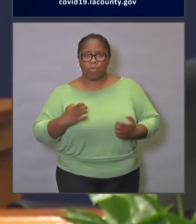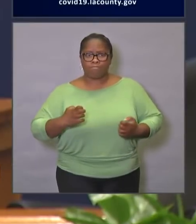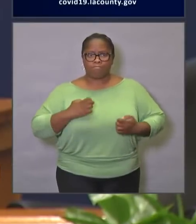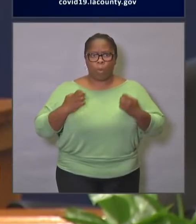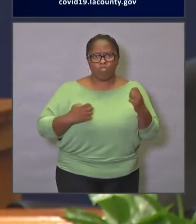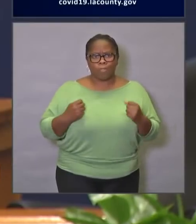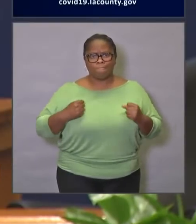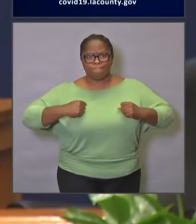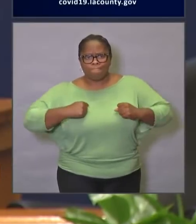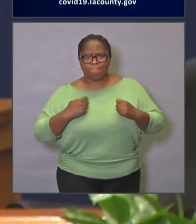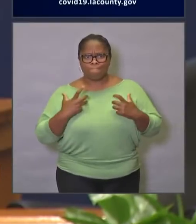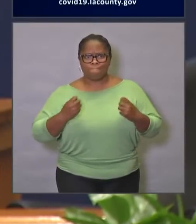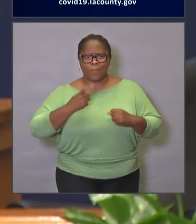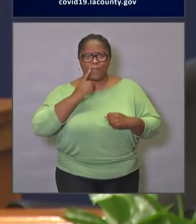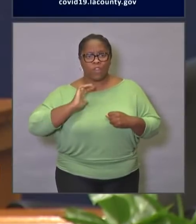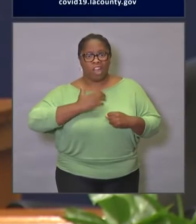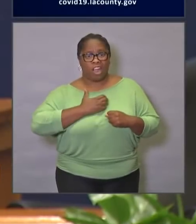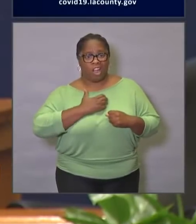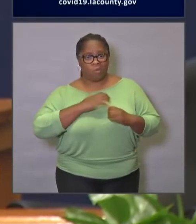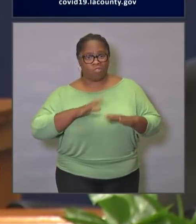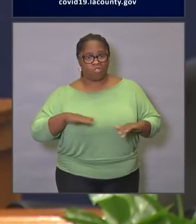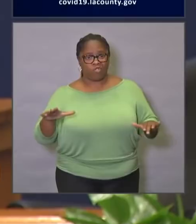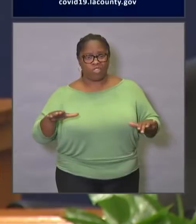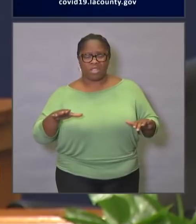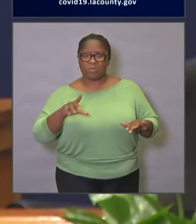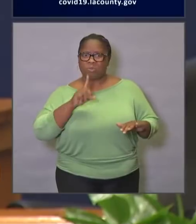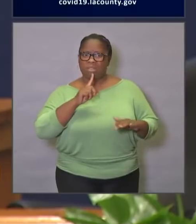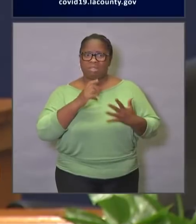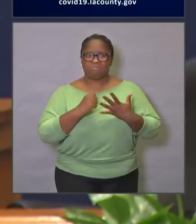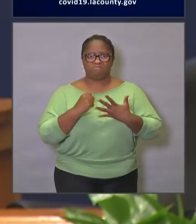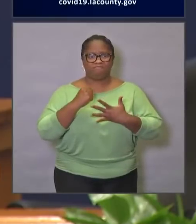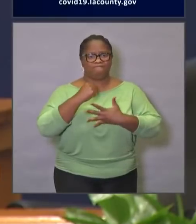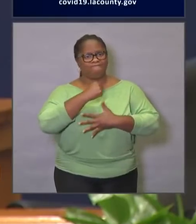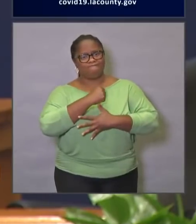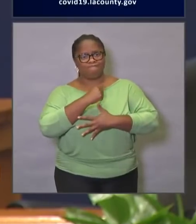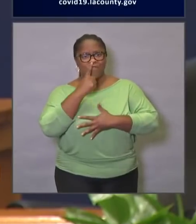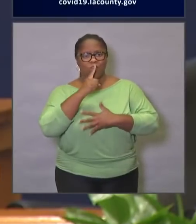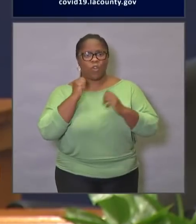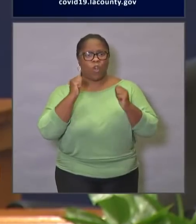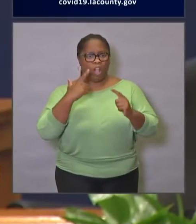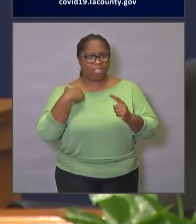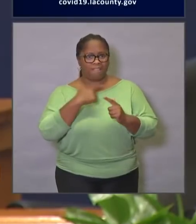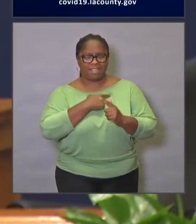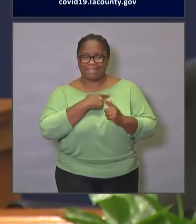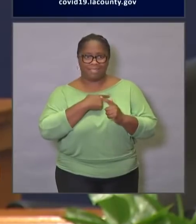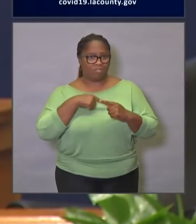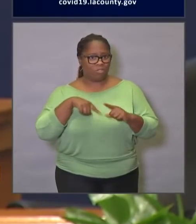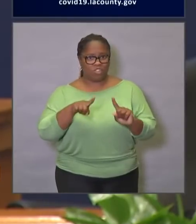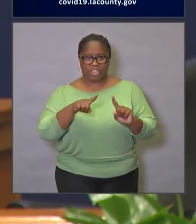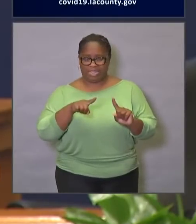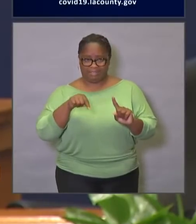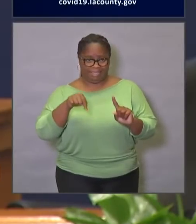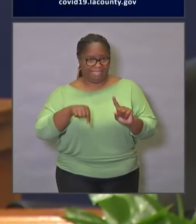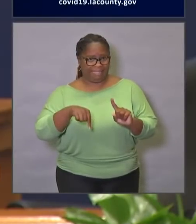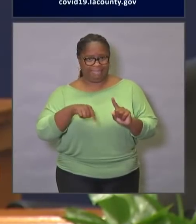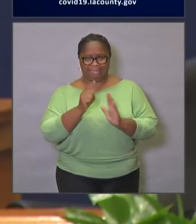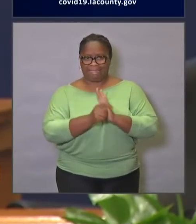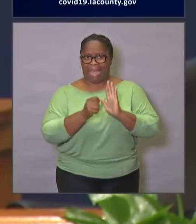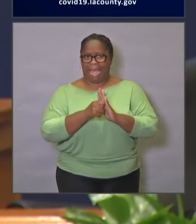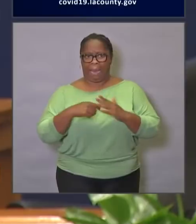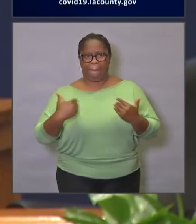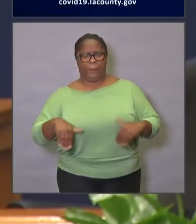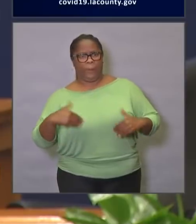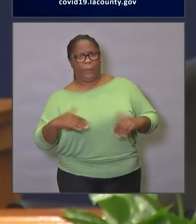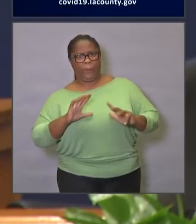of our children has been top of mind for everyone as we navigate this unprecedented time in our